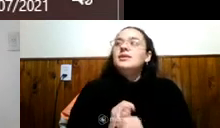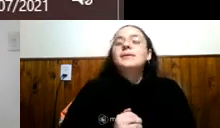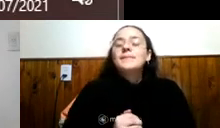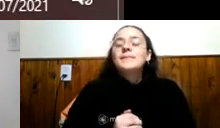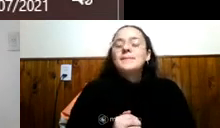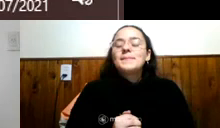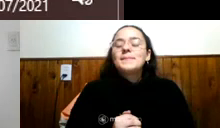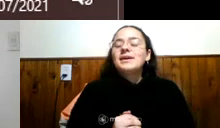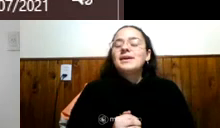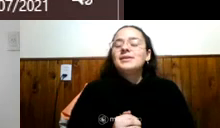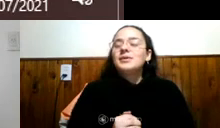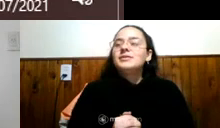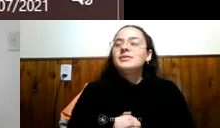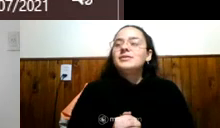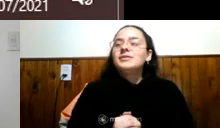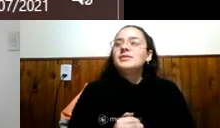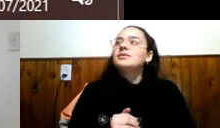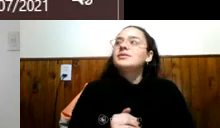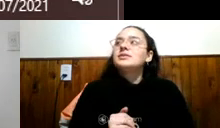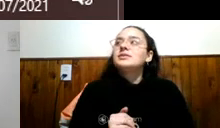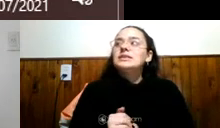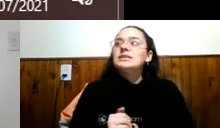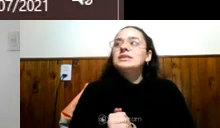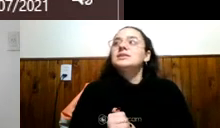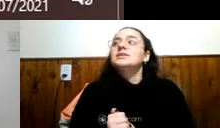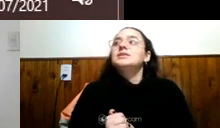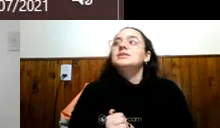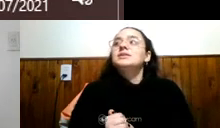very, I don't know how to say the word.